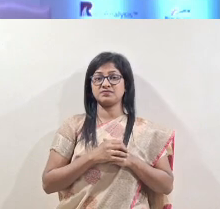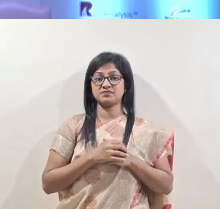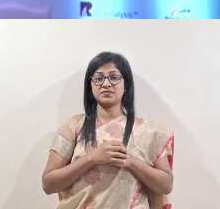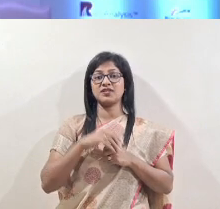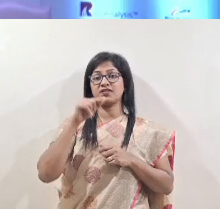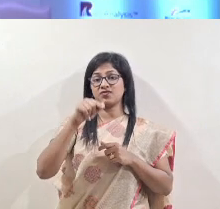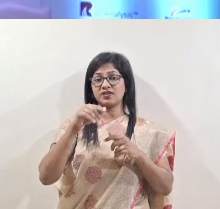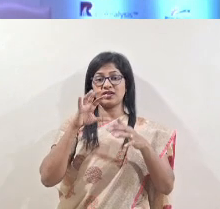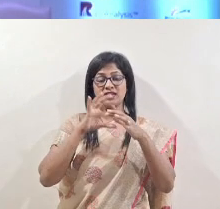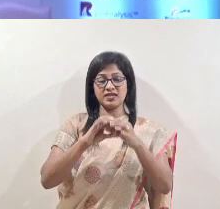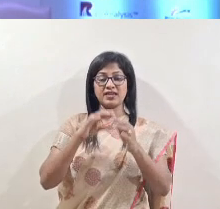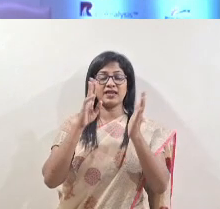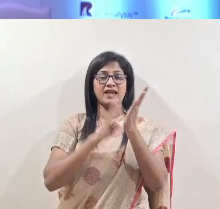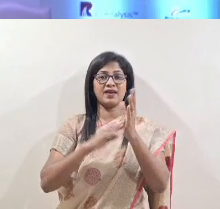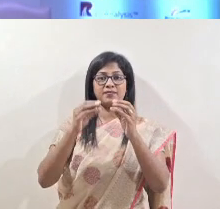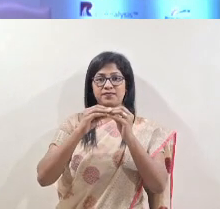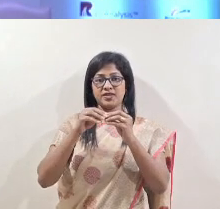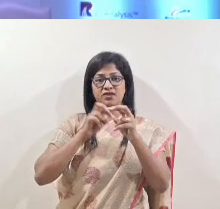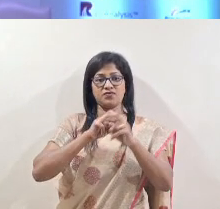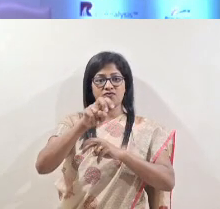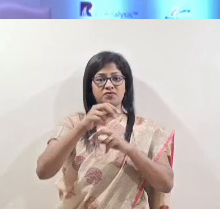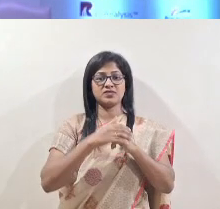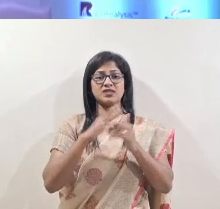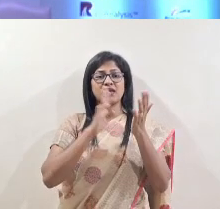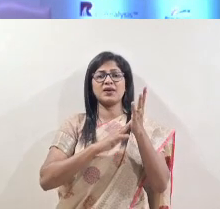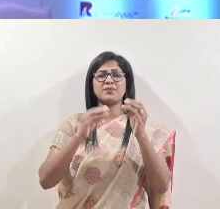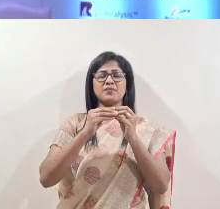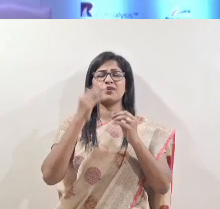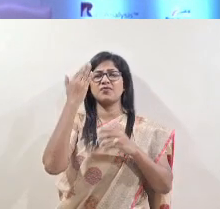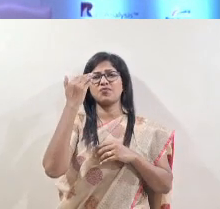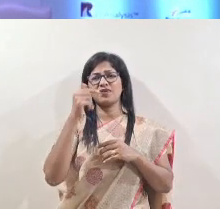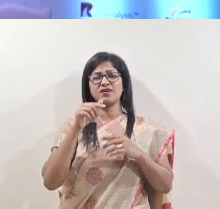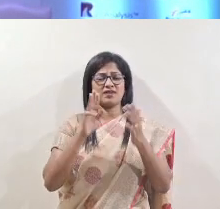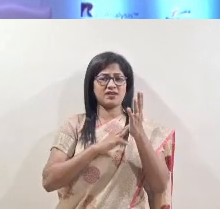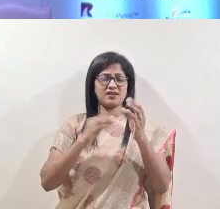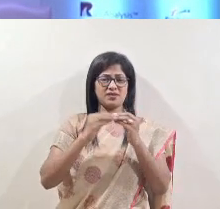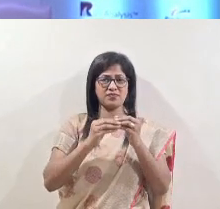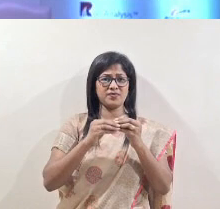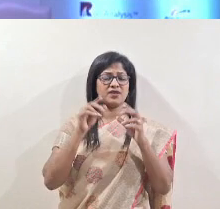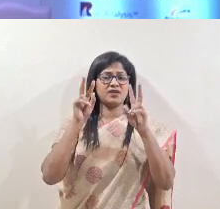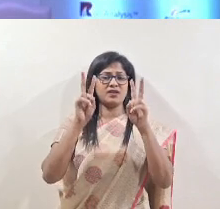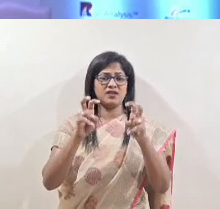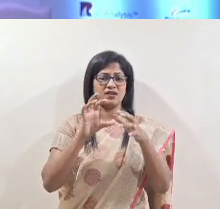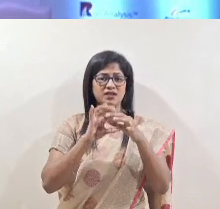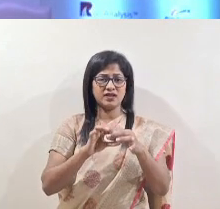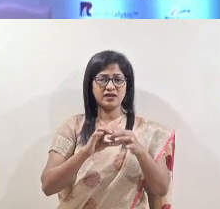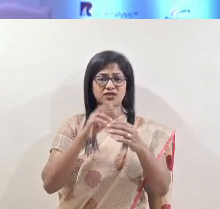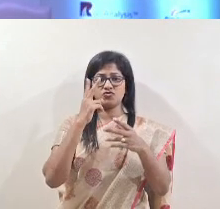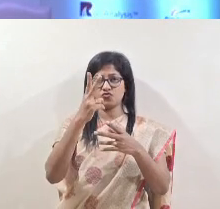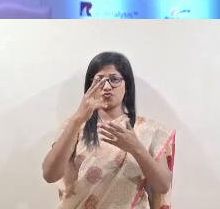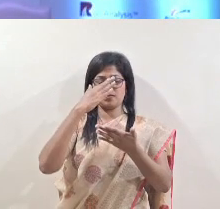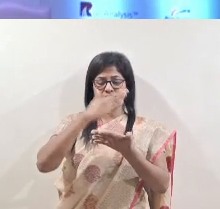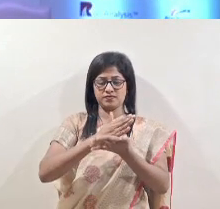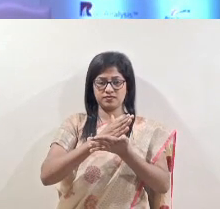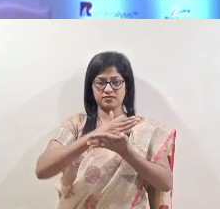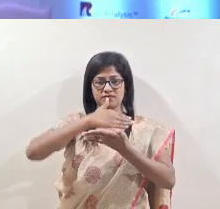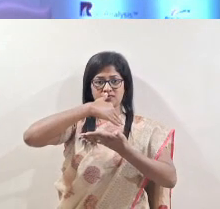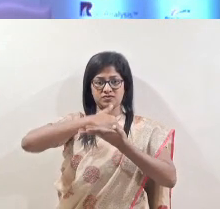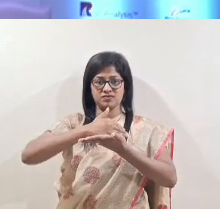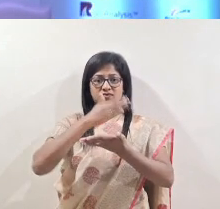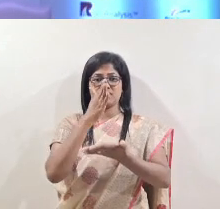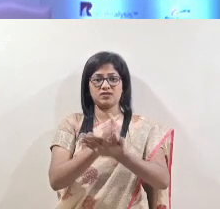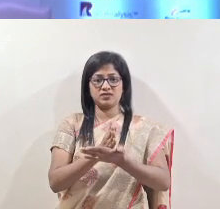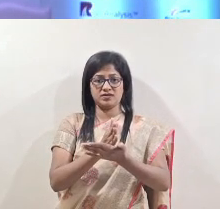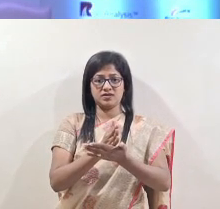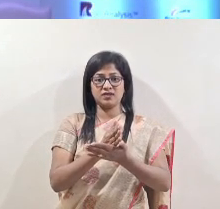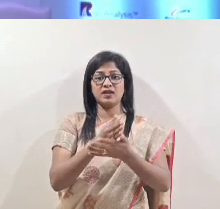mid-block crossing. So why mid-block? So basically mid-block comes in picture when there are two intersections. In between that, these